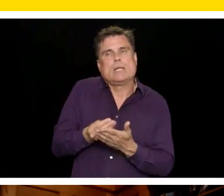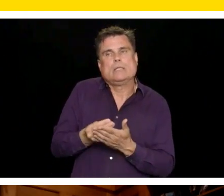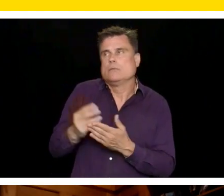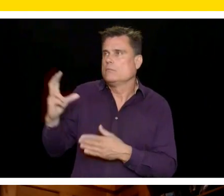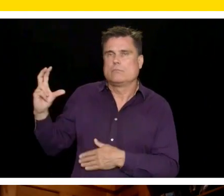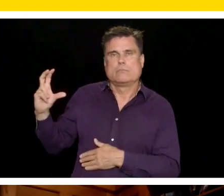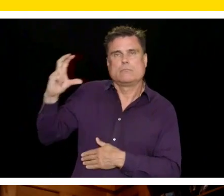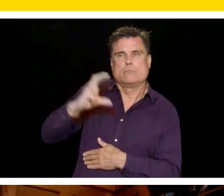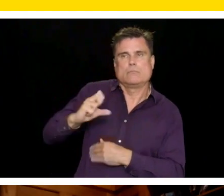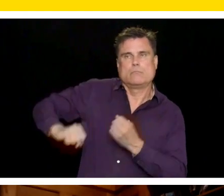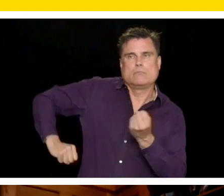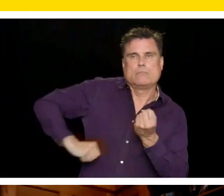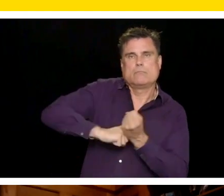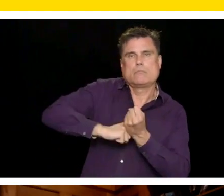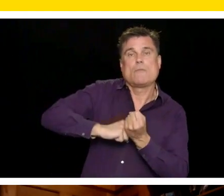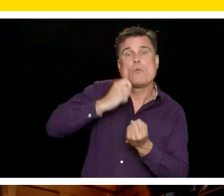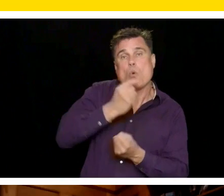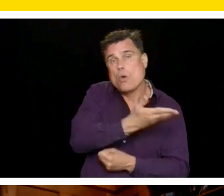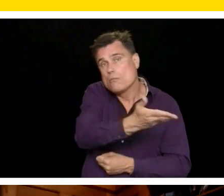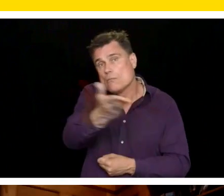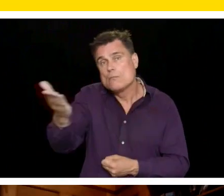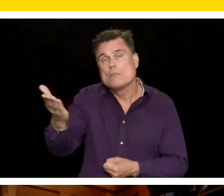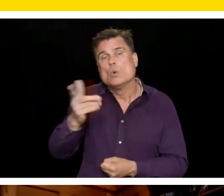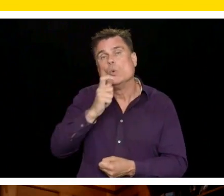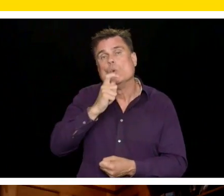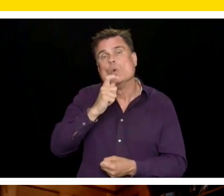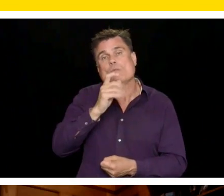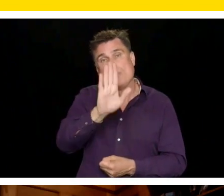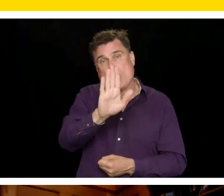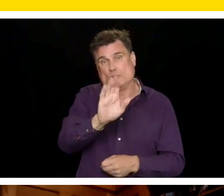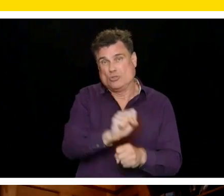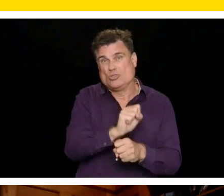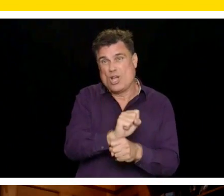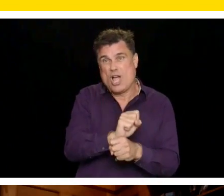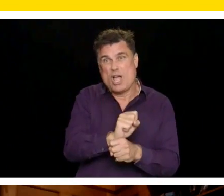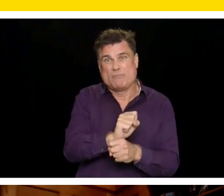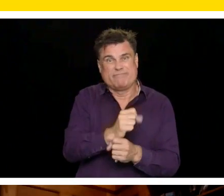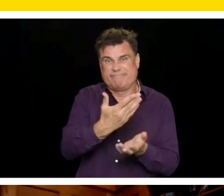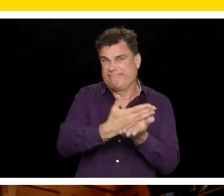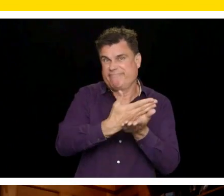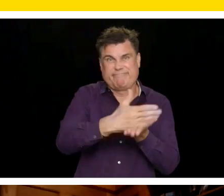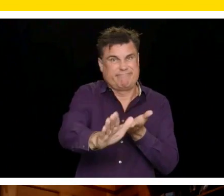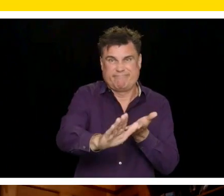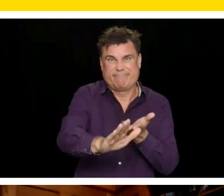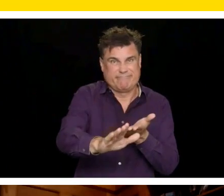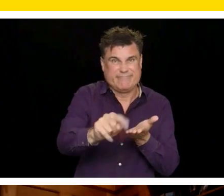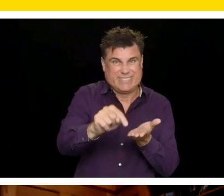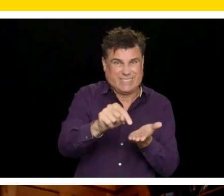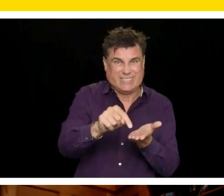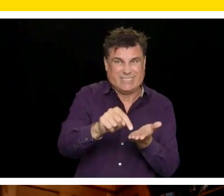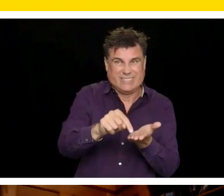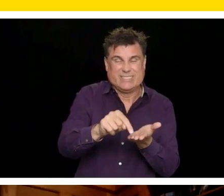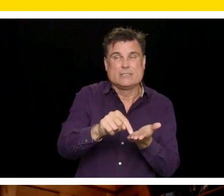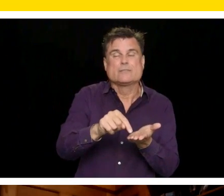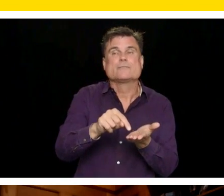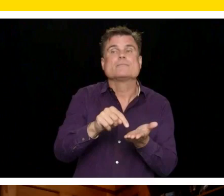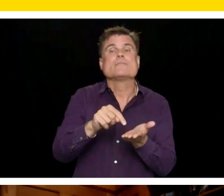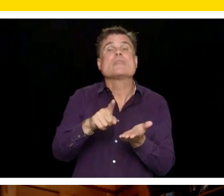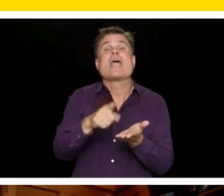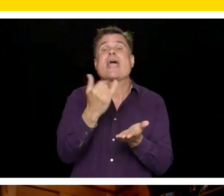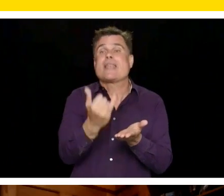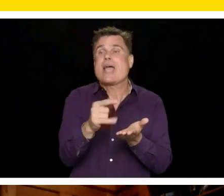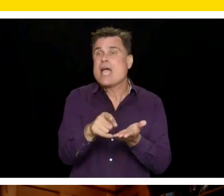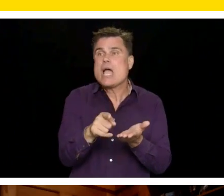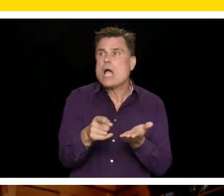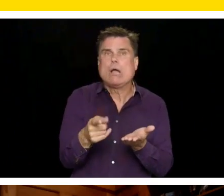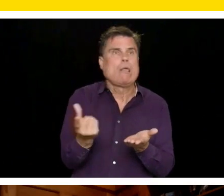That is a very good question. And unfortunately, I don't have the answer at the top of my head regarding that, those kinds of grants